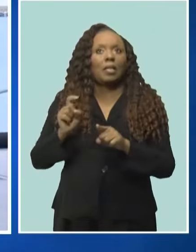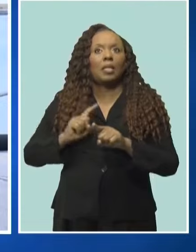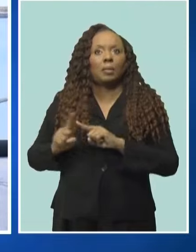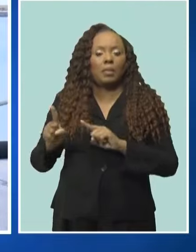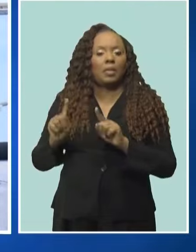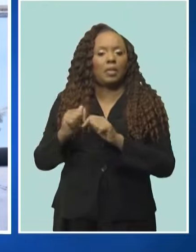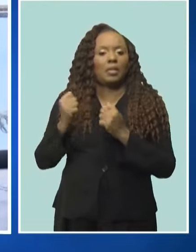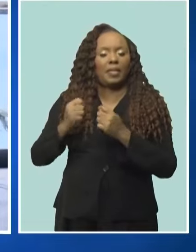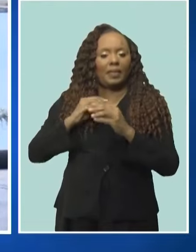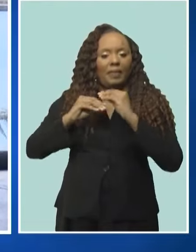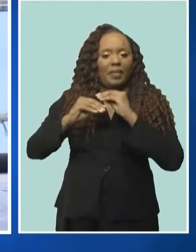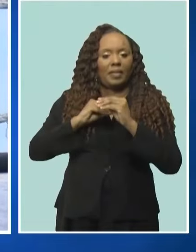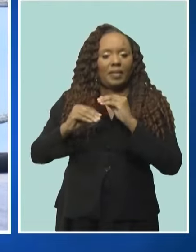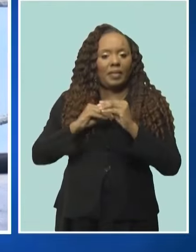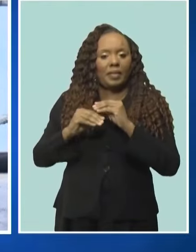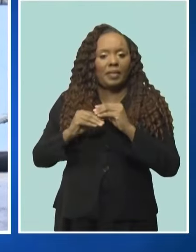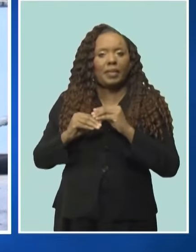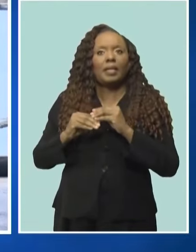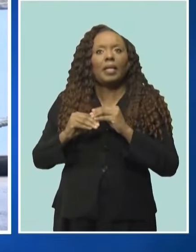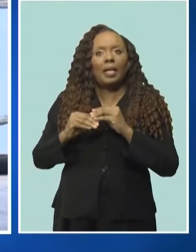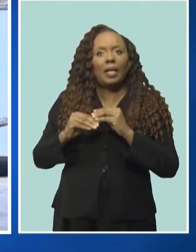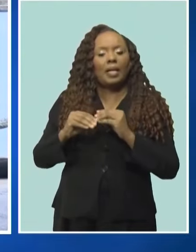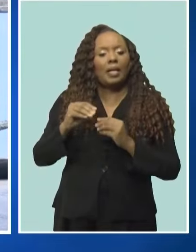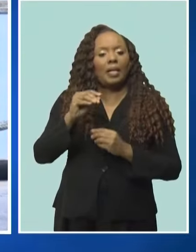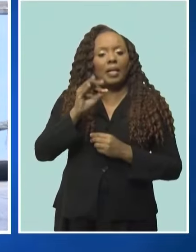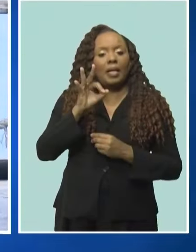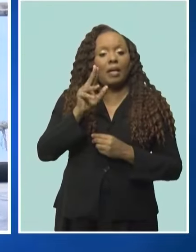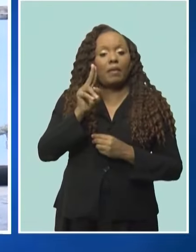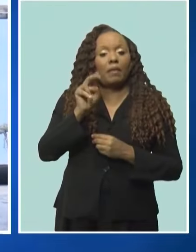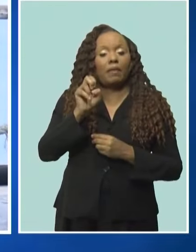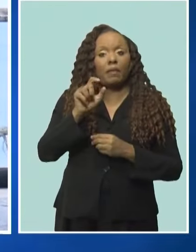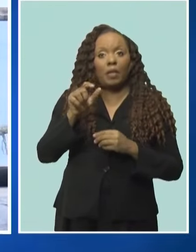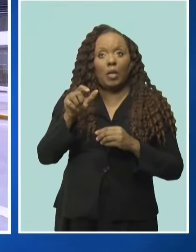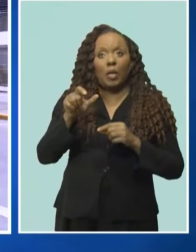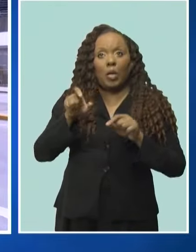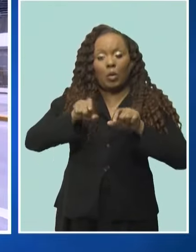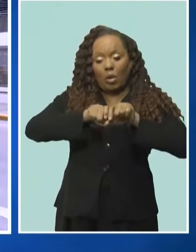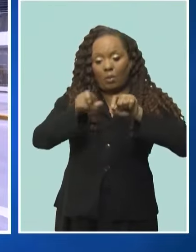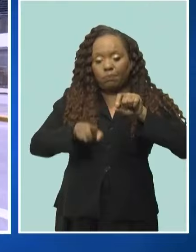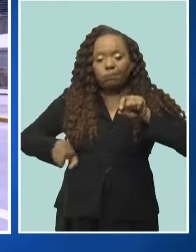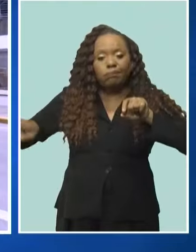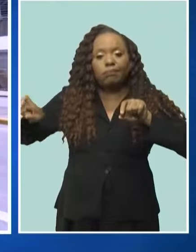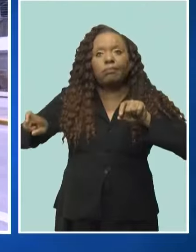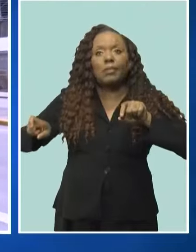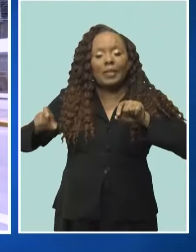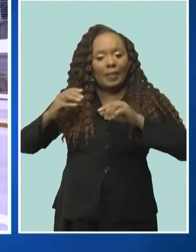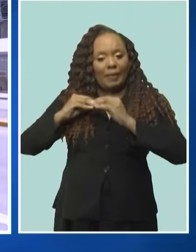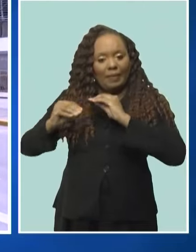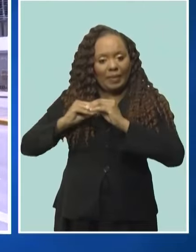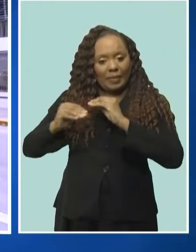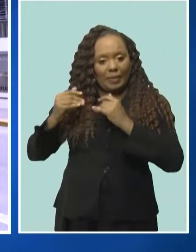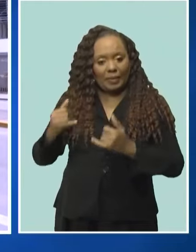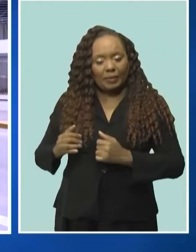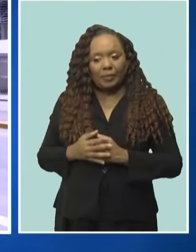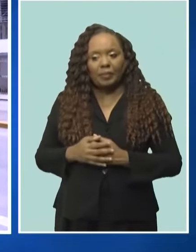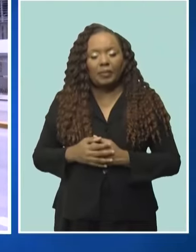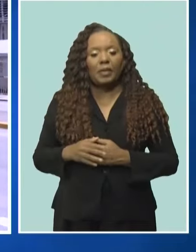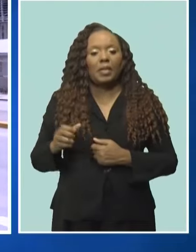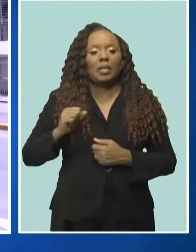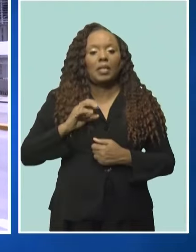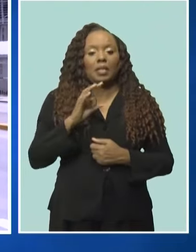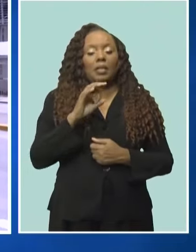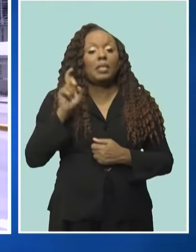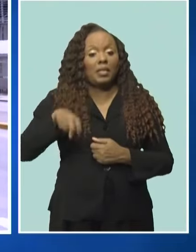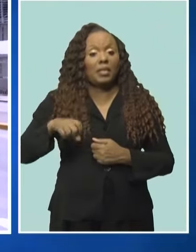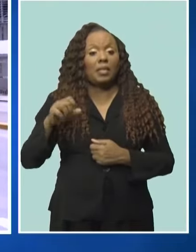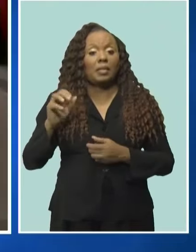there is the only clue it was a disaster area 4 days ago. The management of the port has stressed staff should be applauded